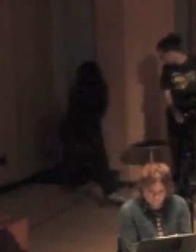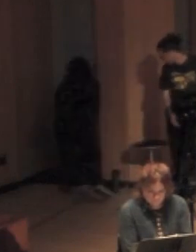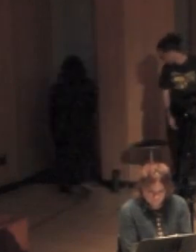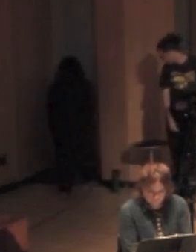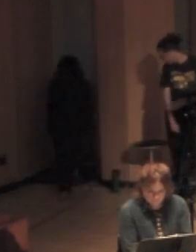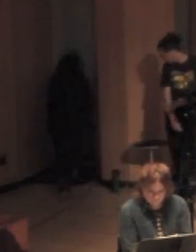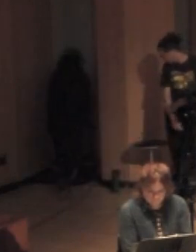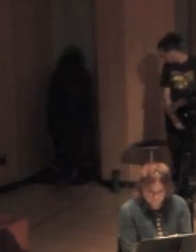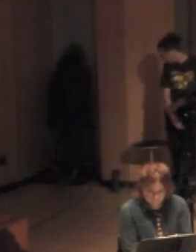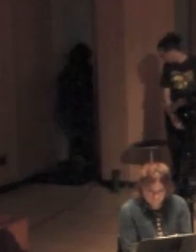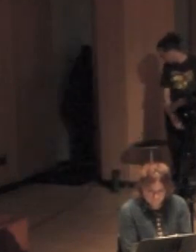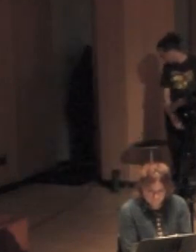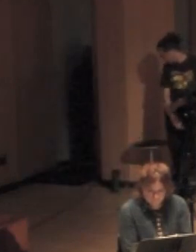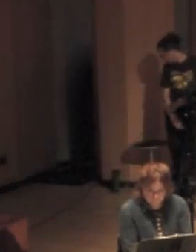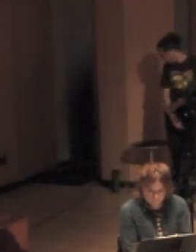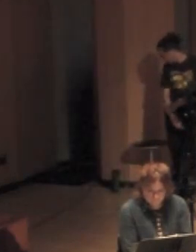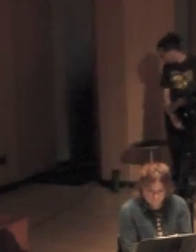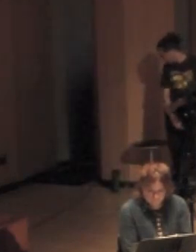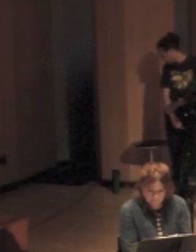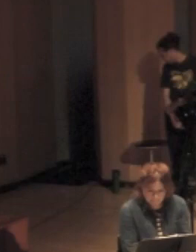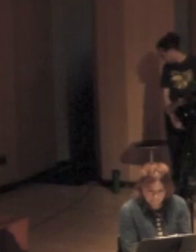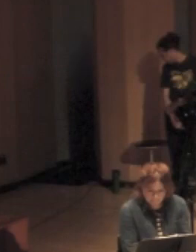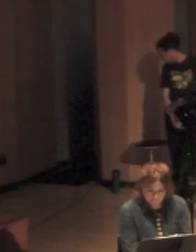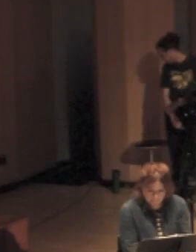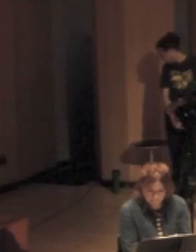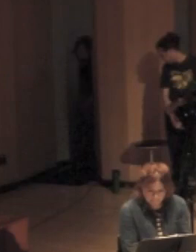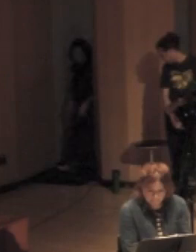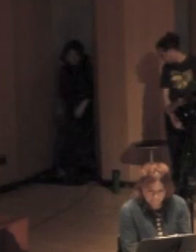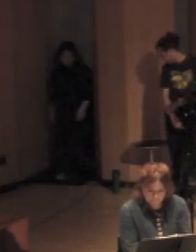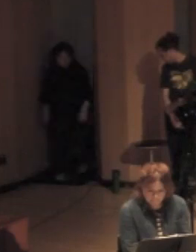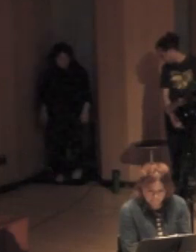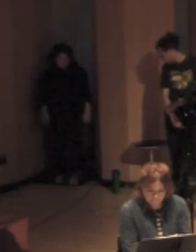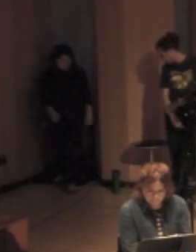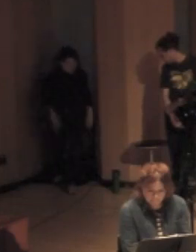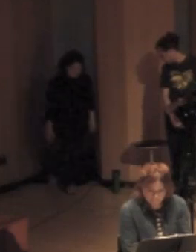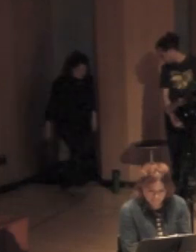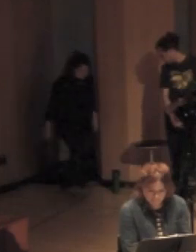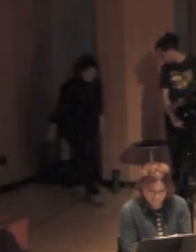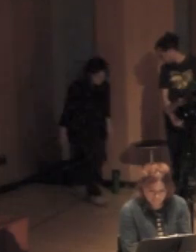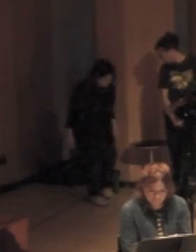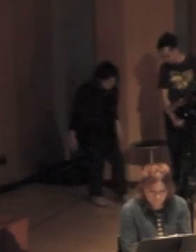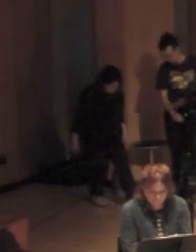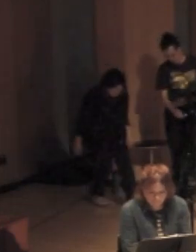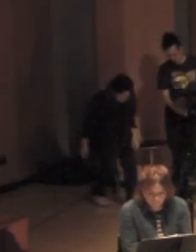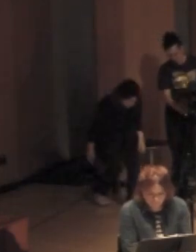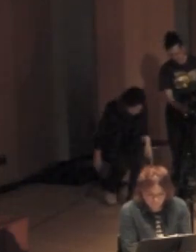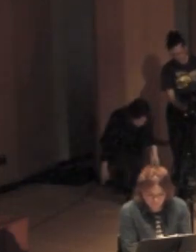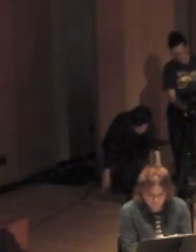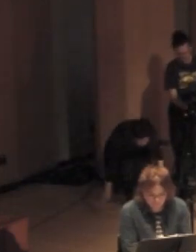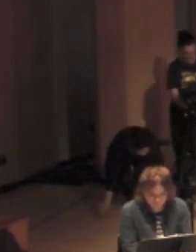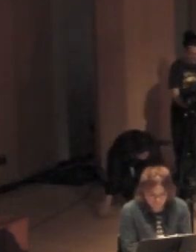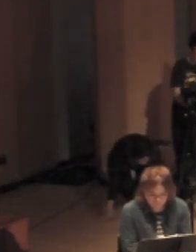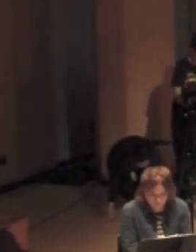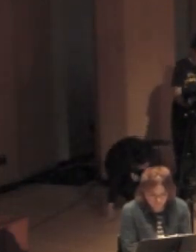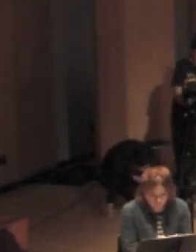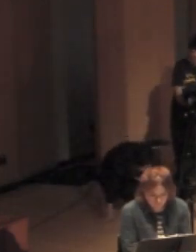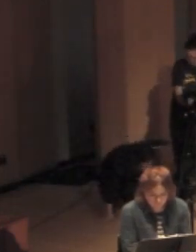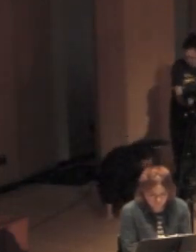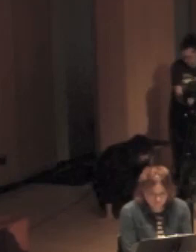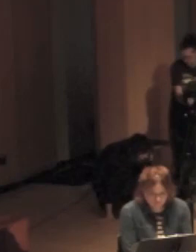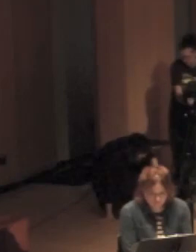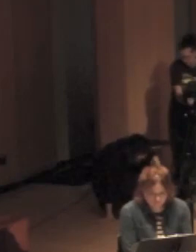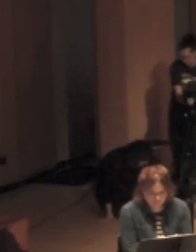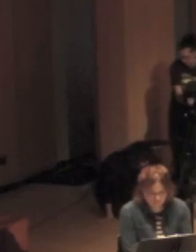out and johannas walks over and stands next to him pause the nurse steps out a bit and into the room